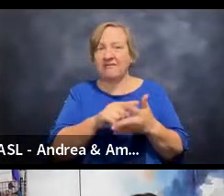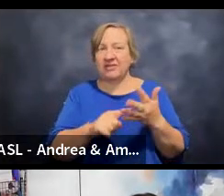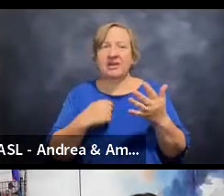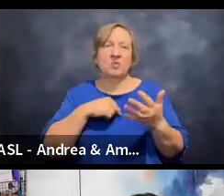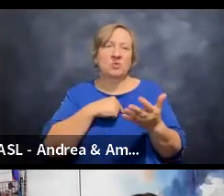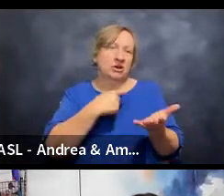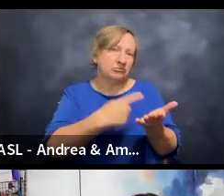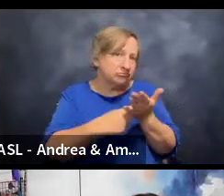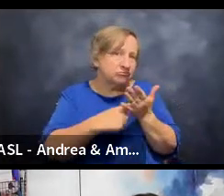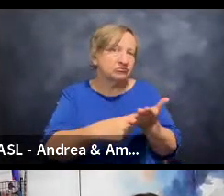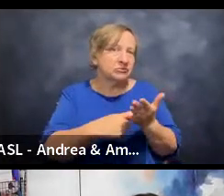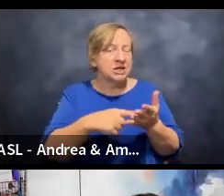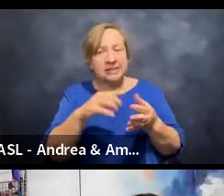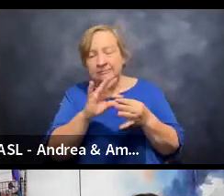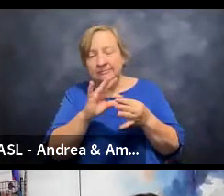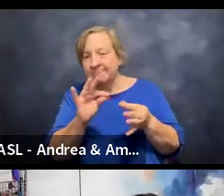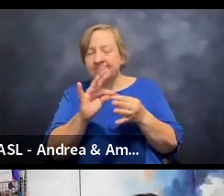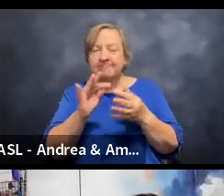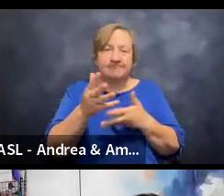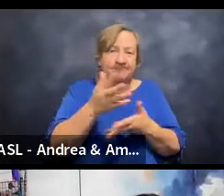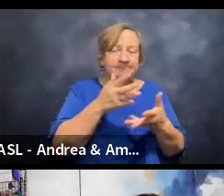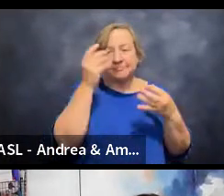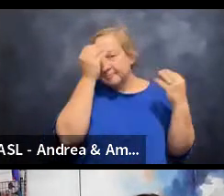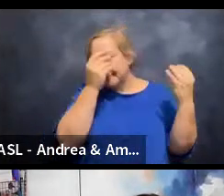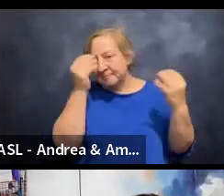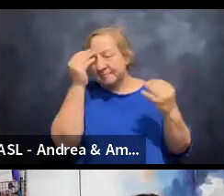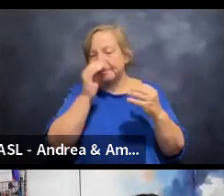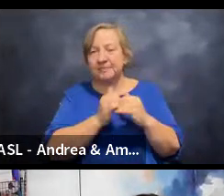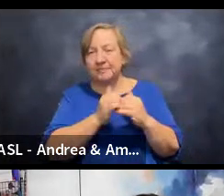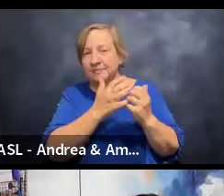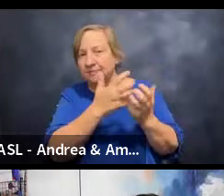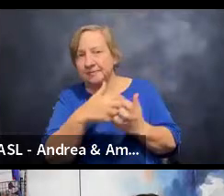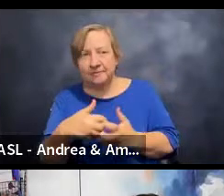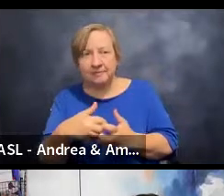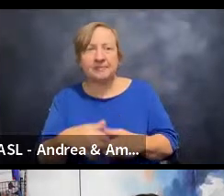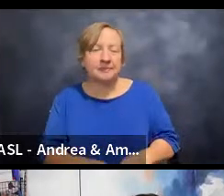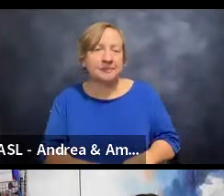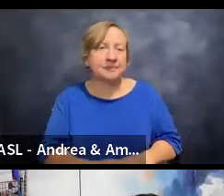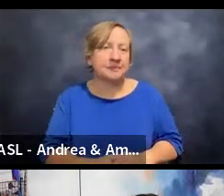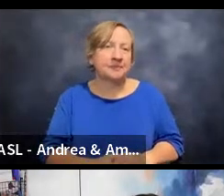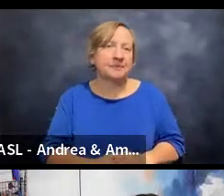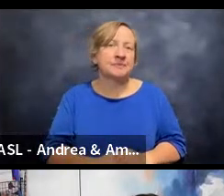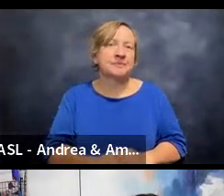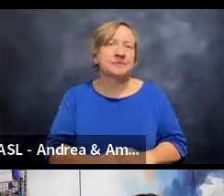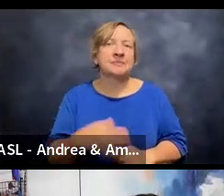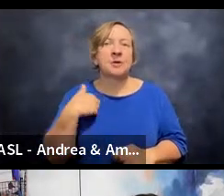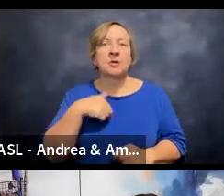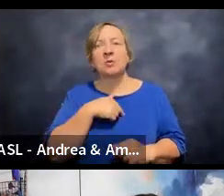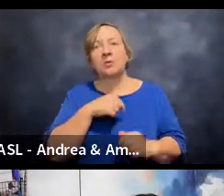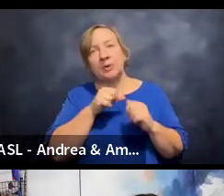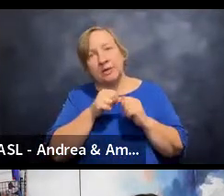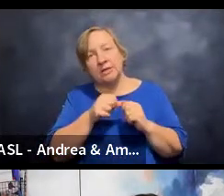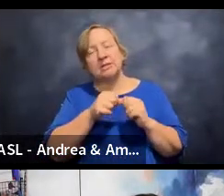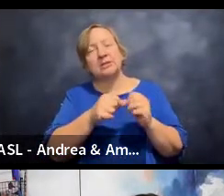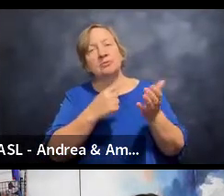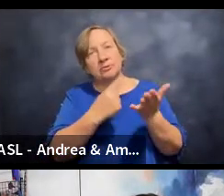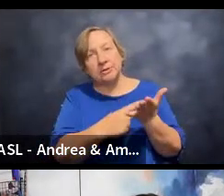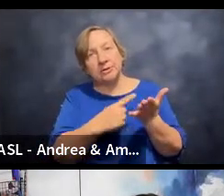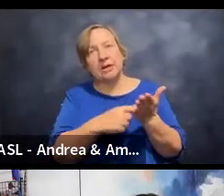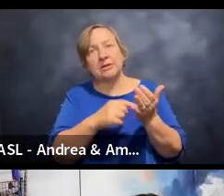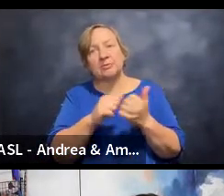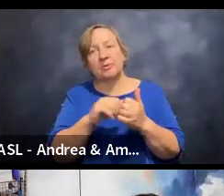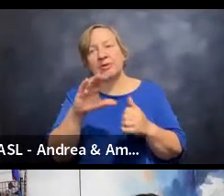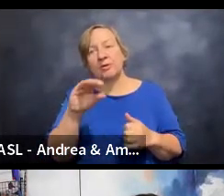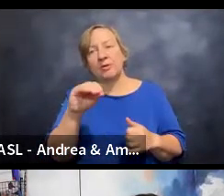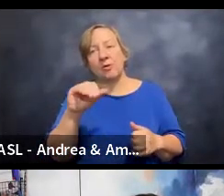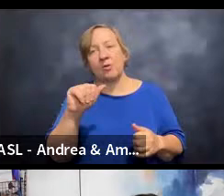discussed and talked about and taken into consideration. So we continue to have discussions with the Coast